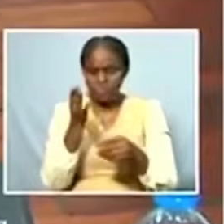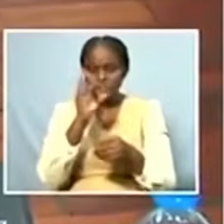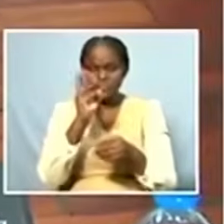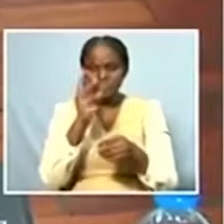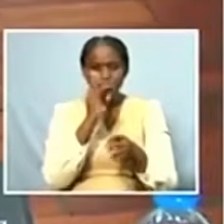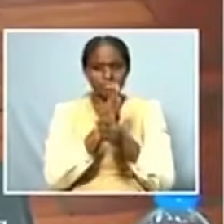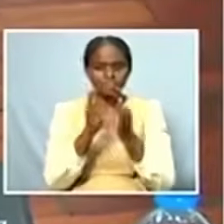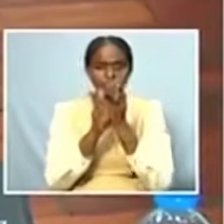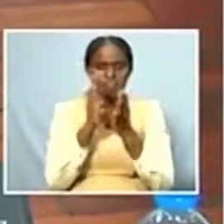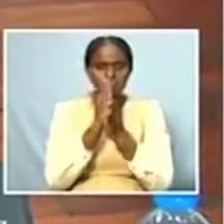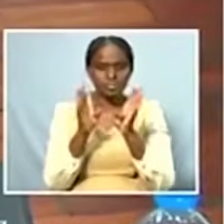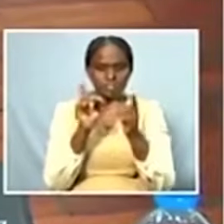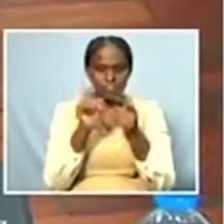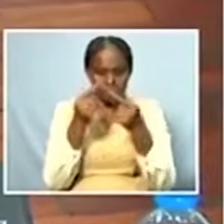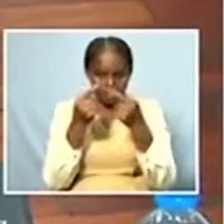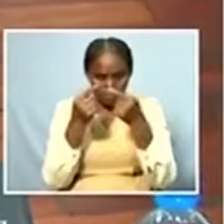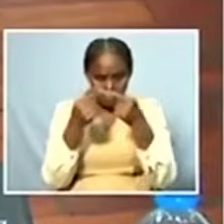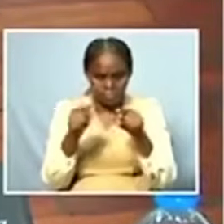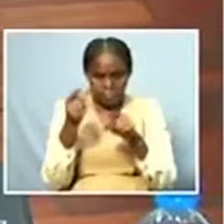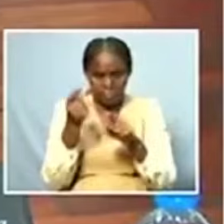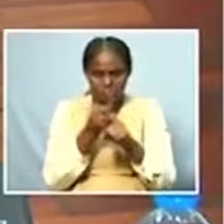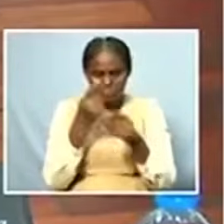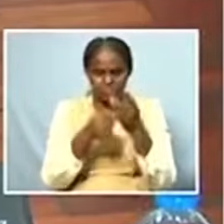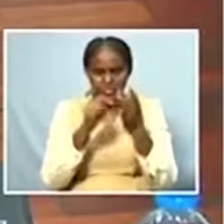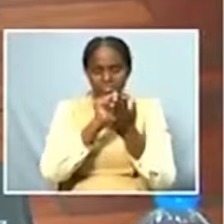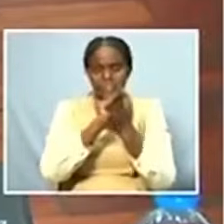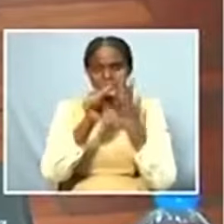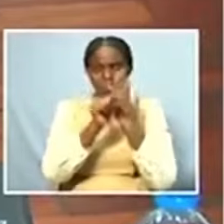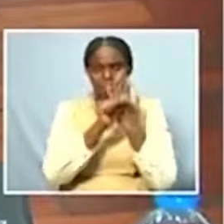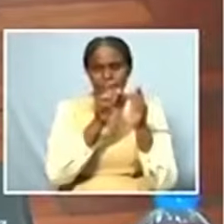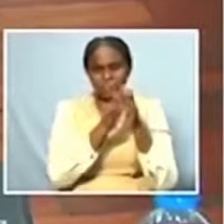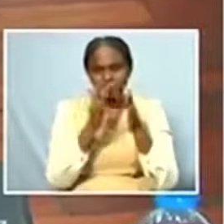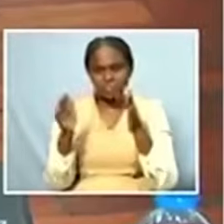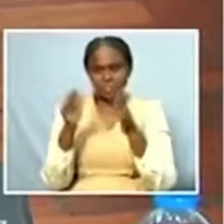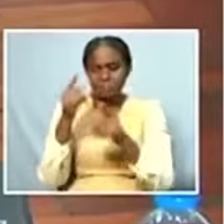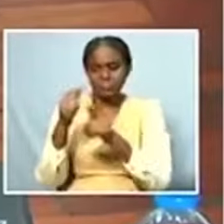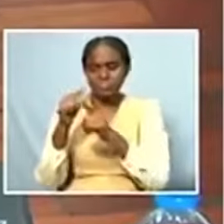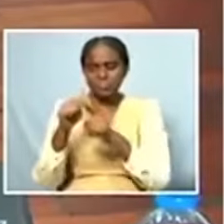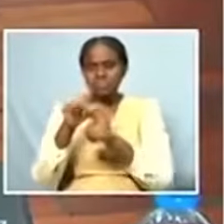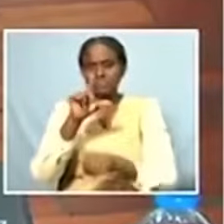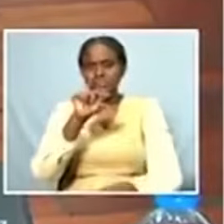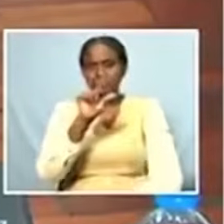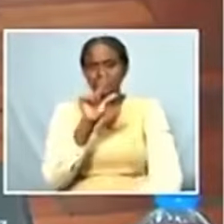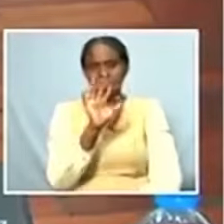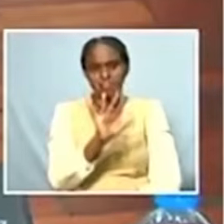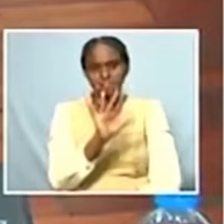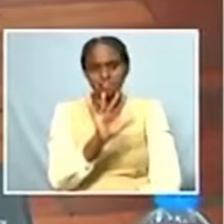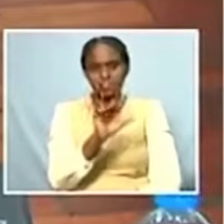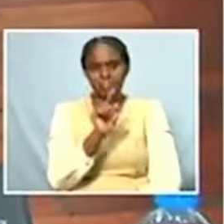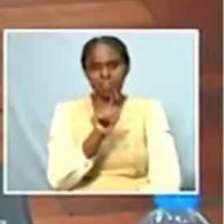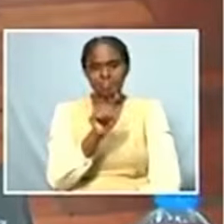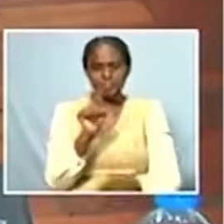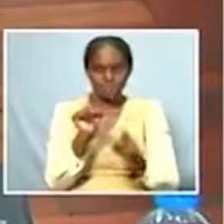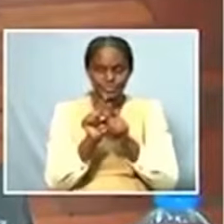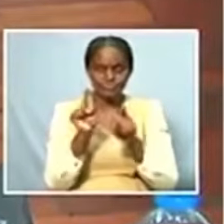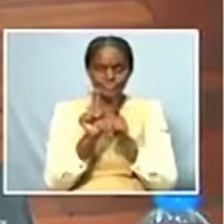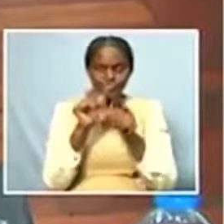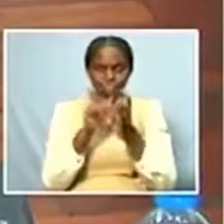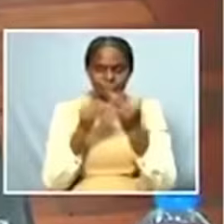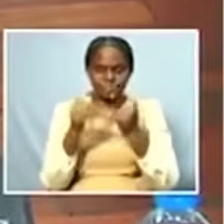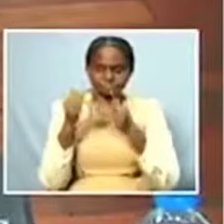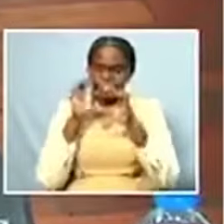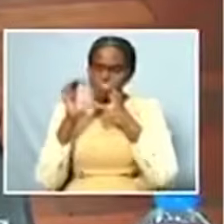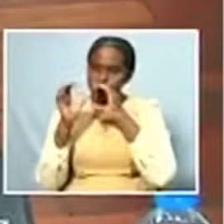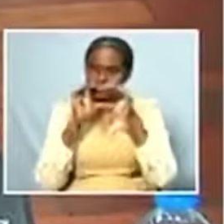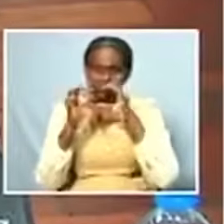contracts took place from August to December 2025, and